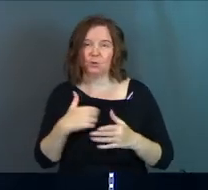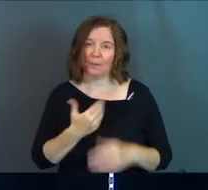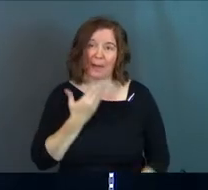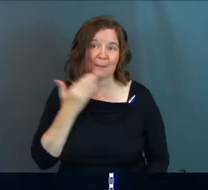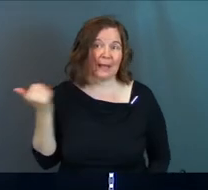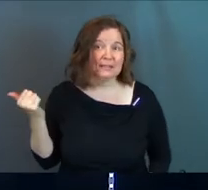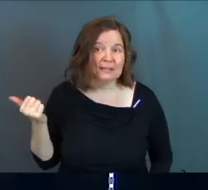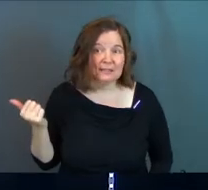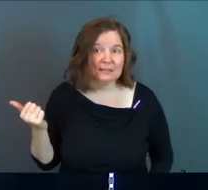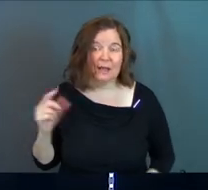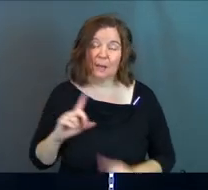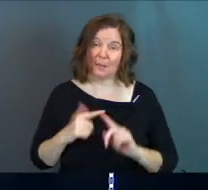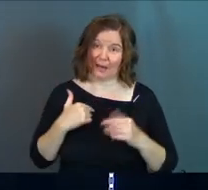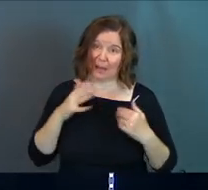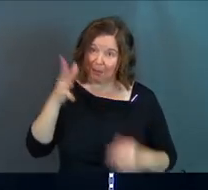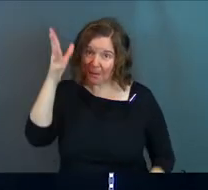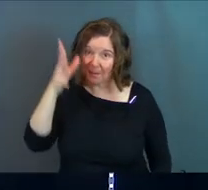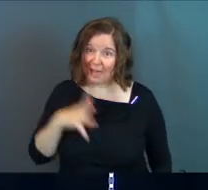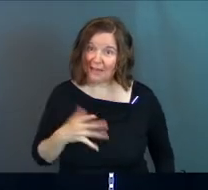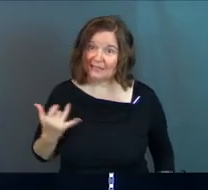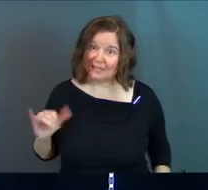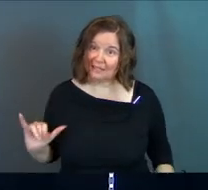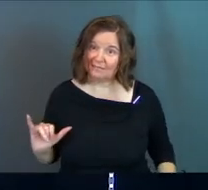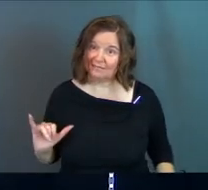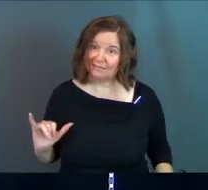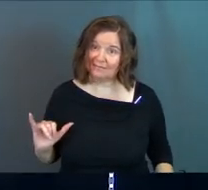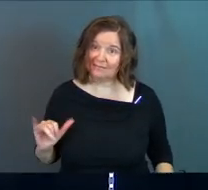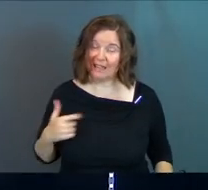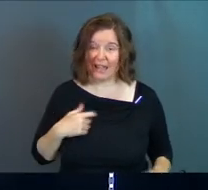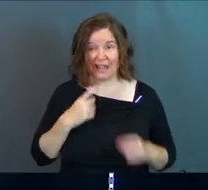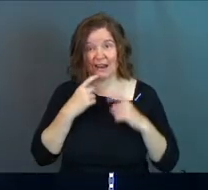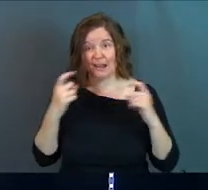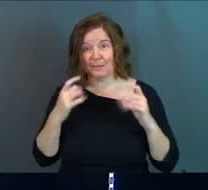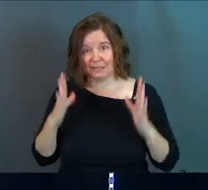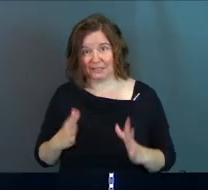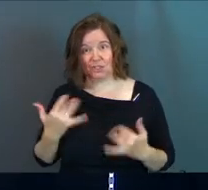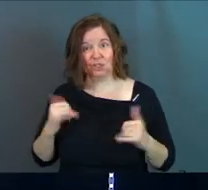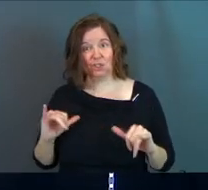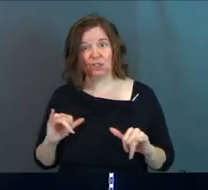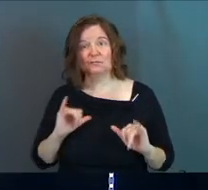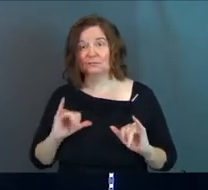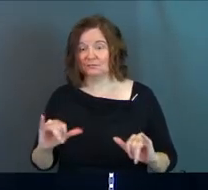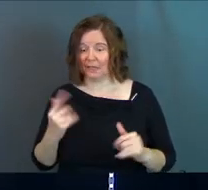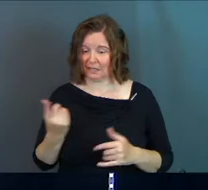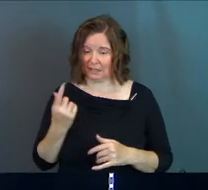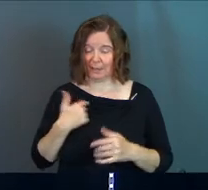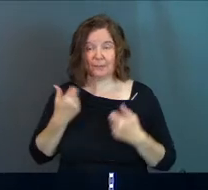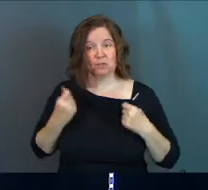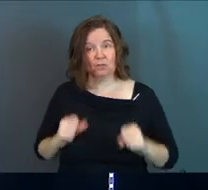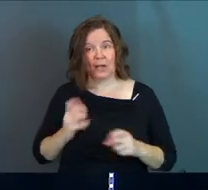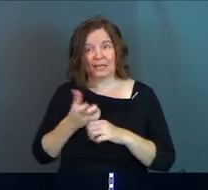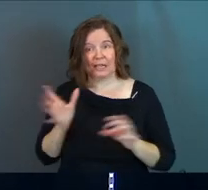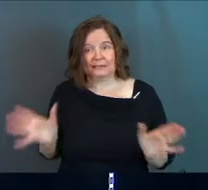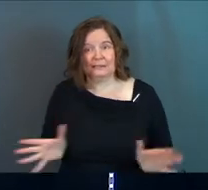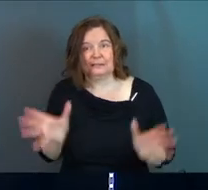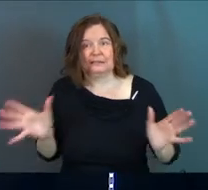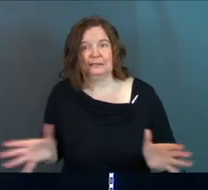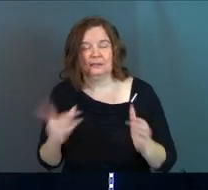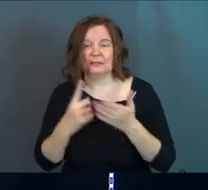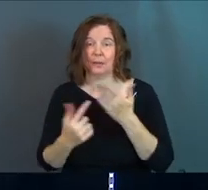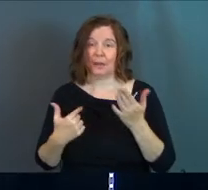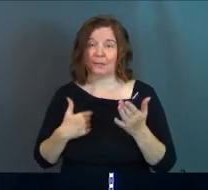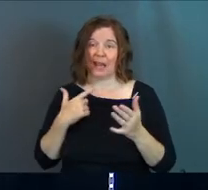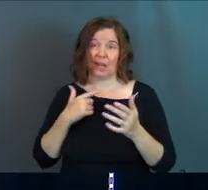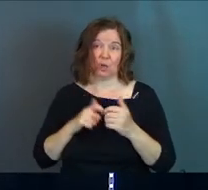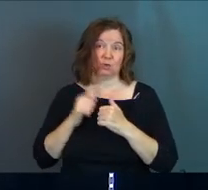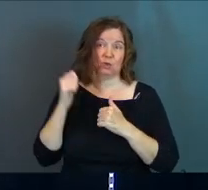my best, but I'm a man and I'm a sinner. And sometimes in trying to get you guys to move, sometimes